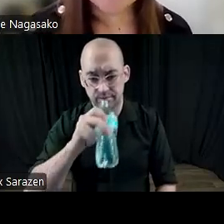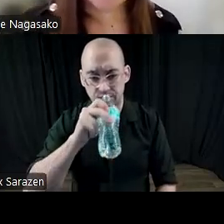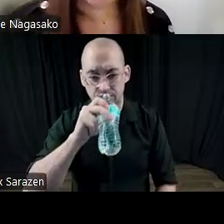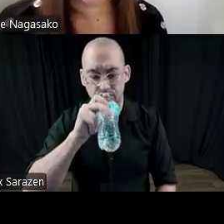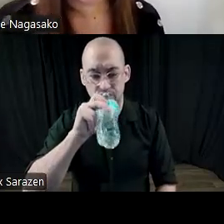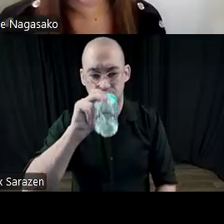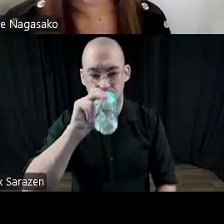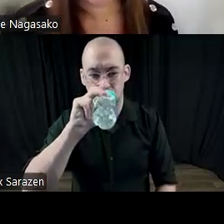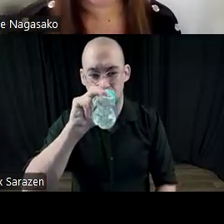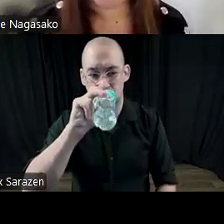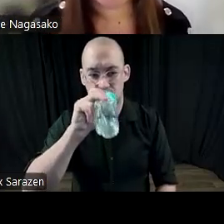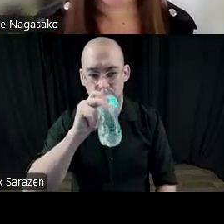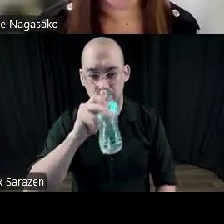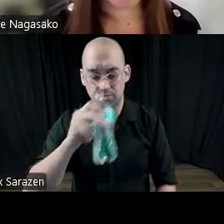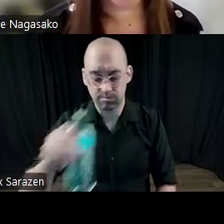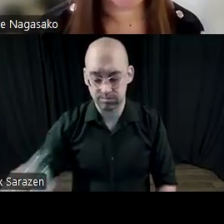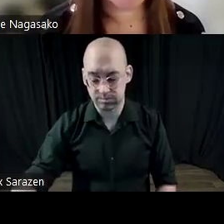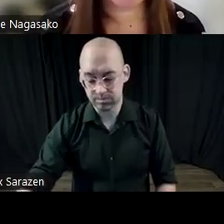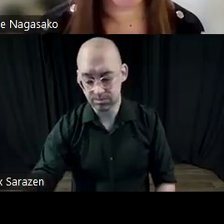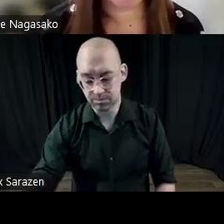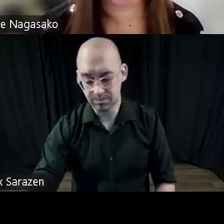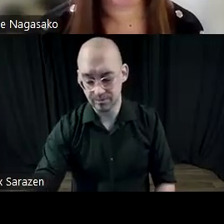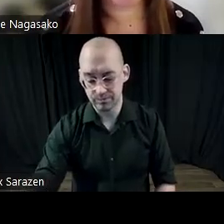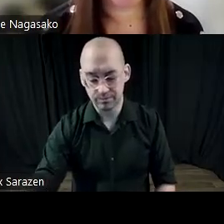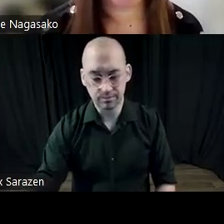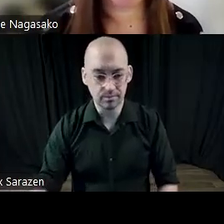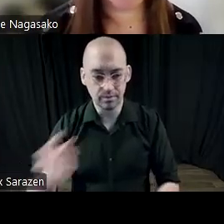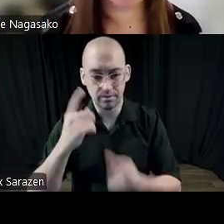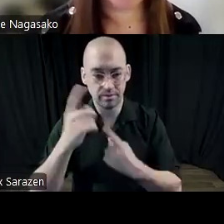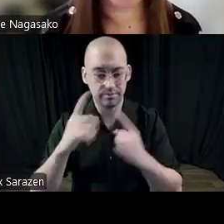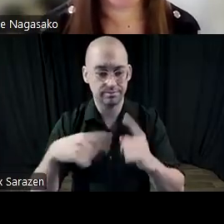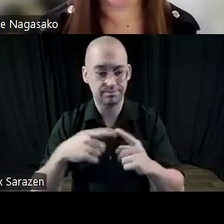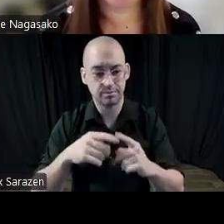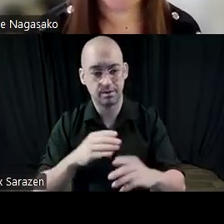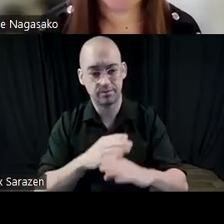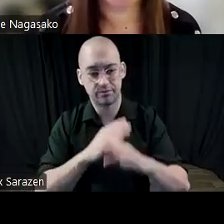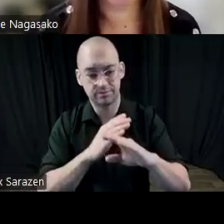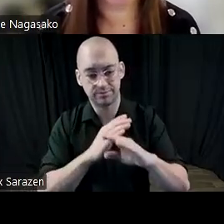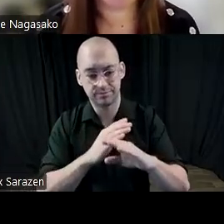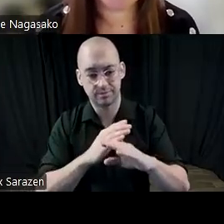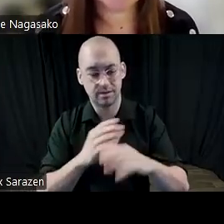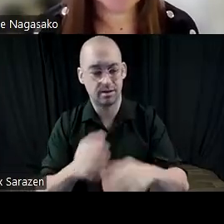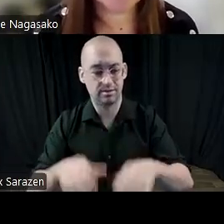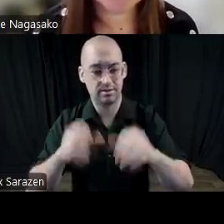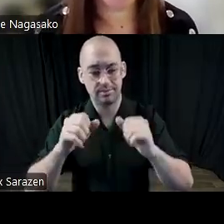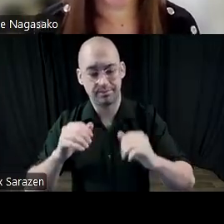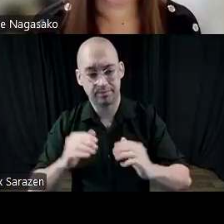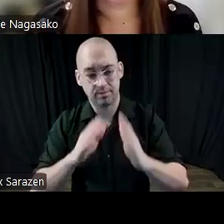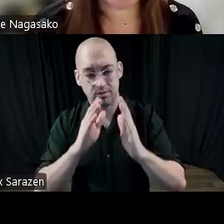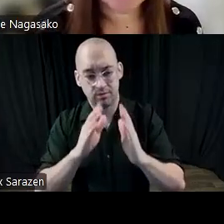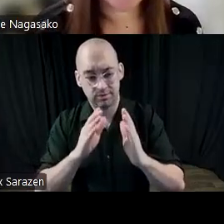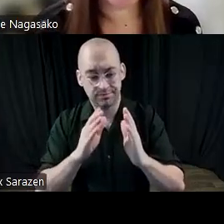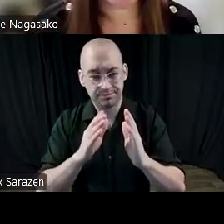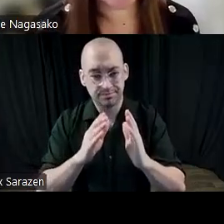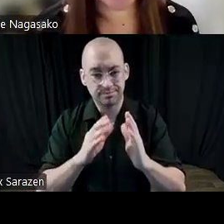And then when we're thinking about prevention, we do try to take these approaches that combine universal approaches